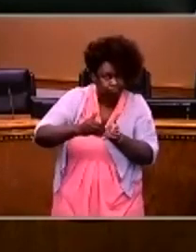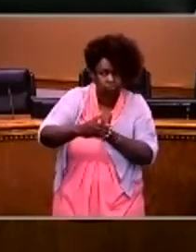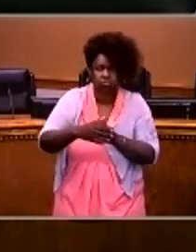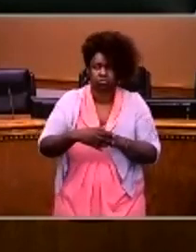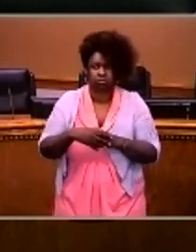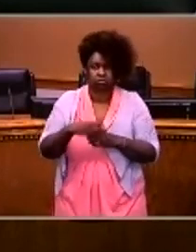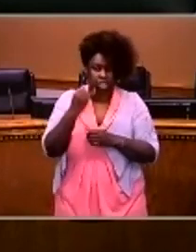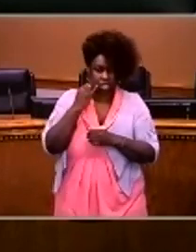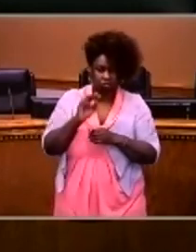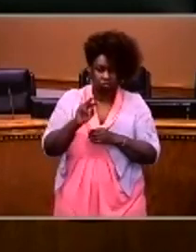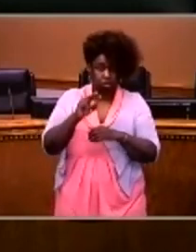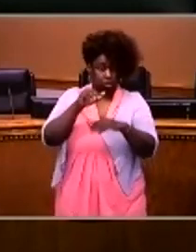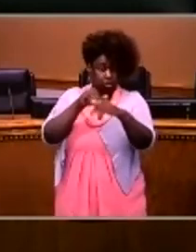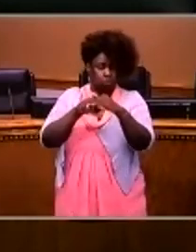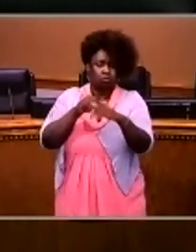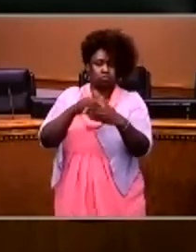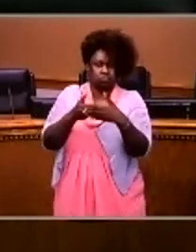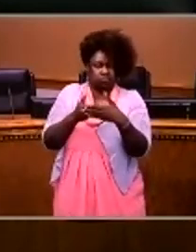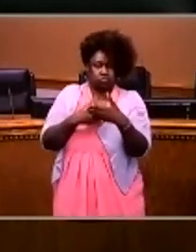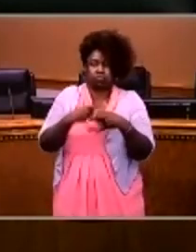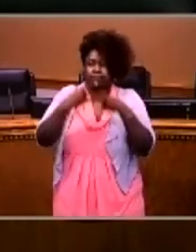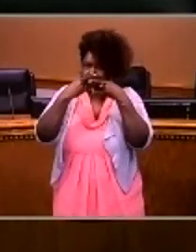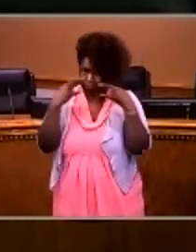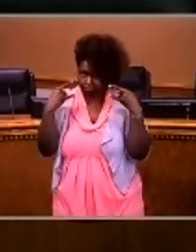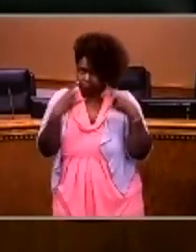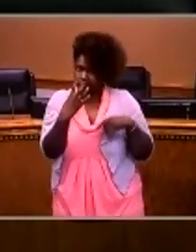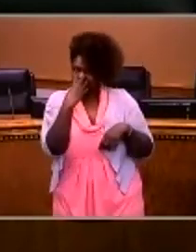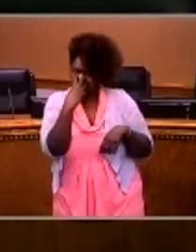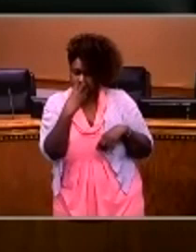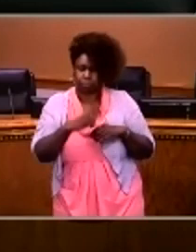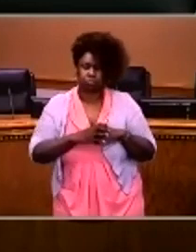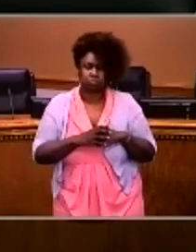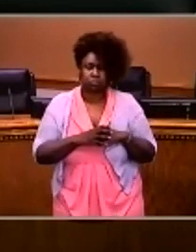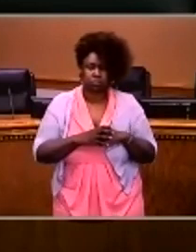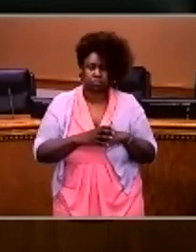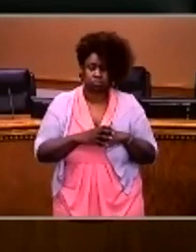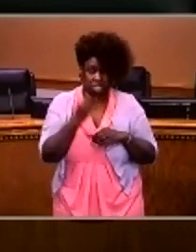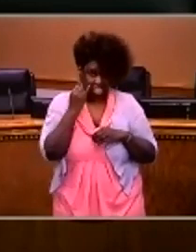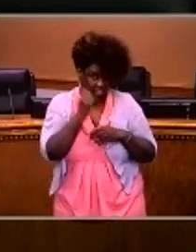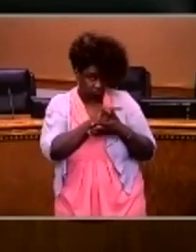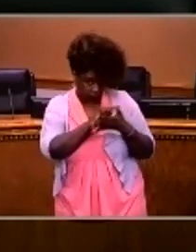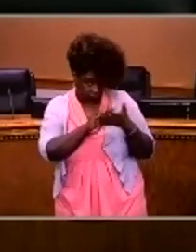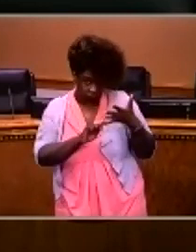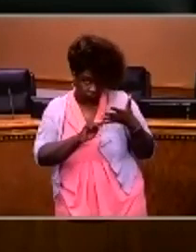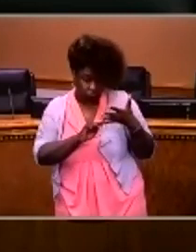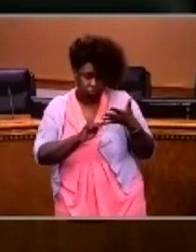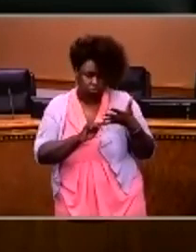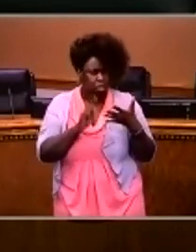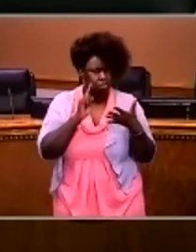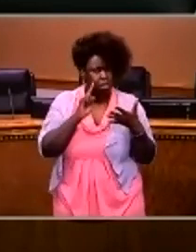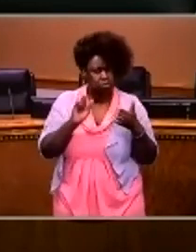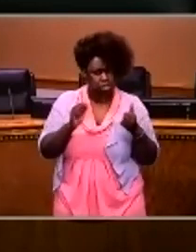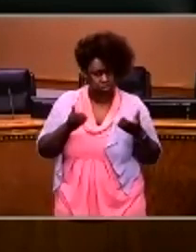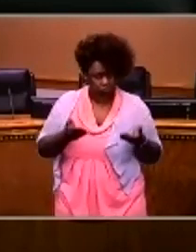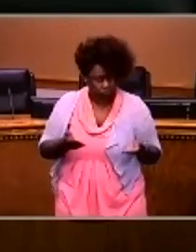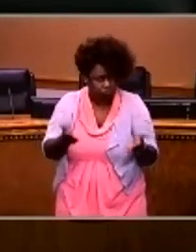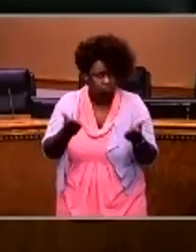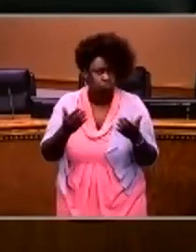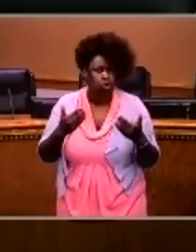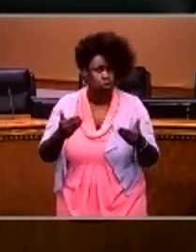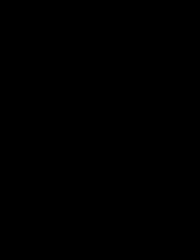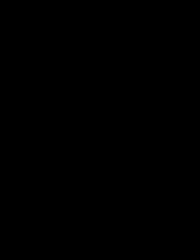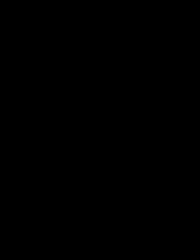appropriate, I believe that we can allow our citizens to start to return to a new normal and